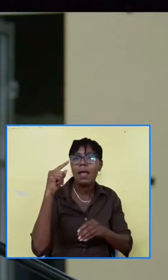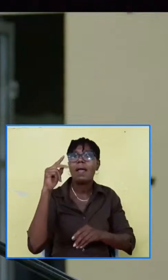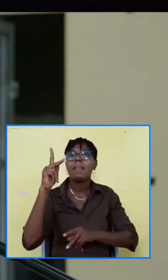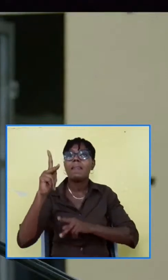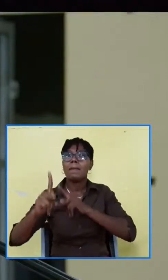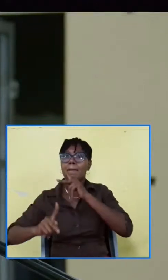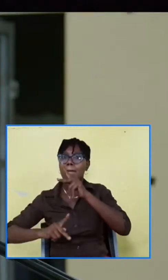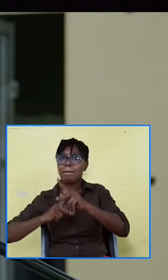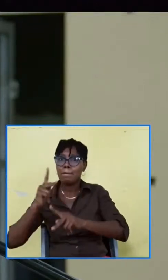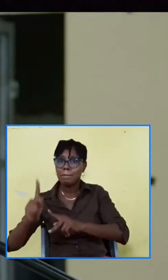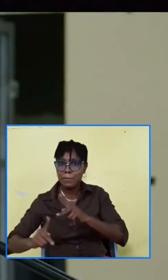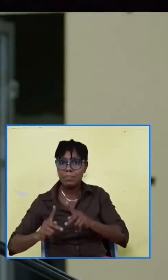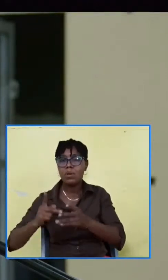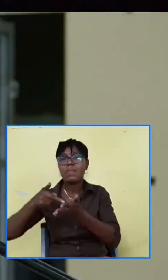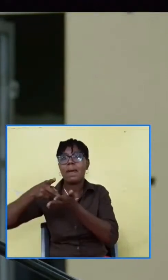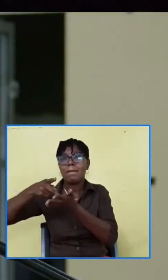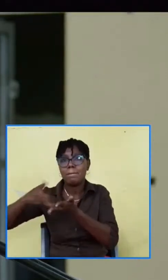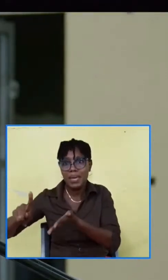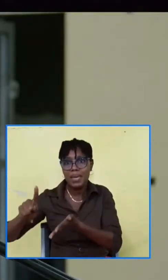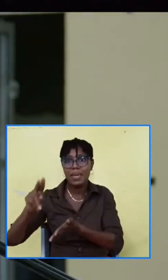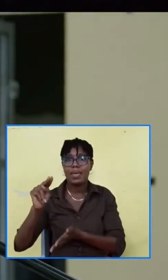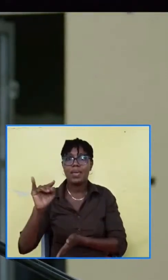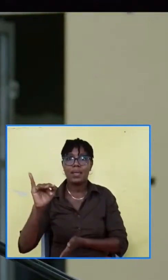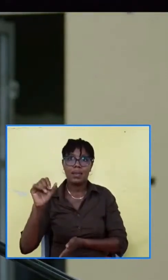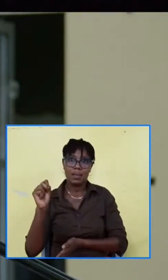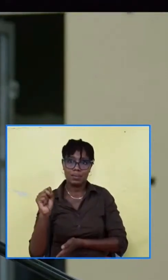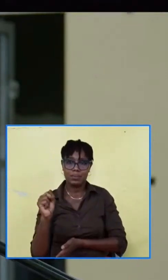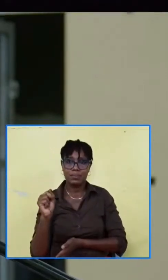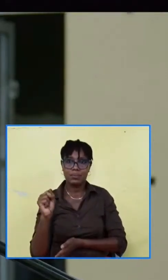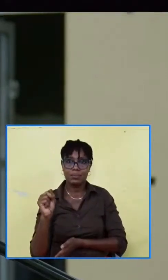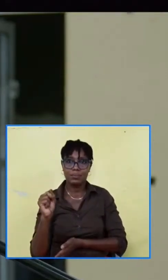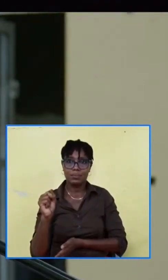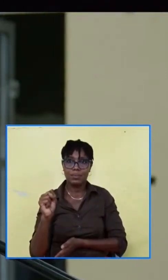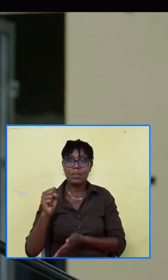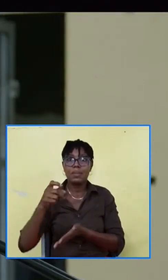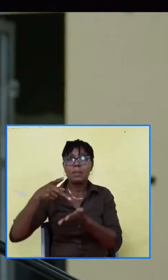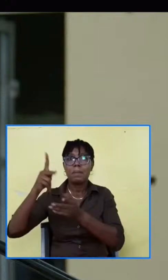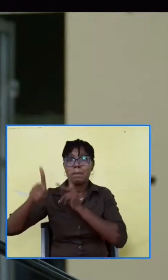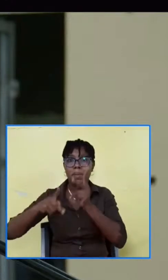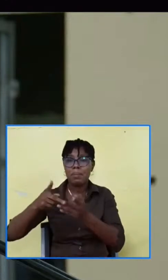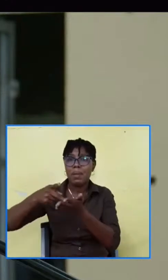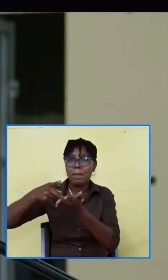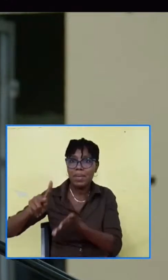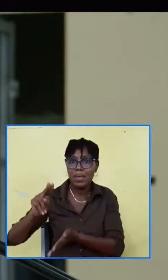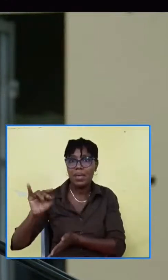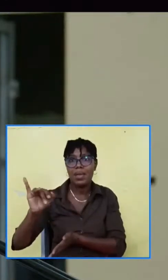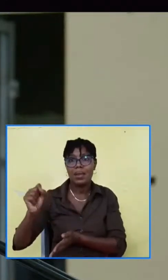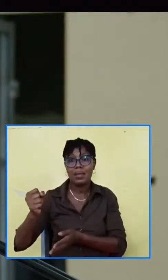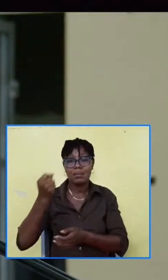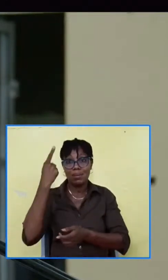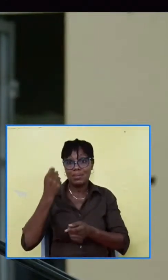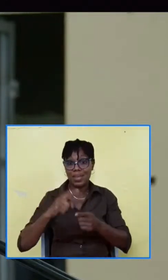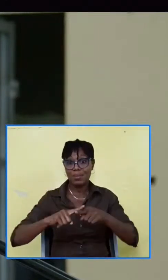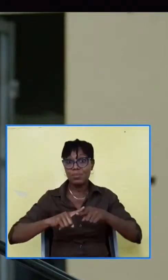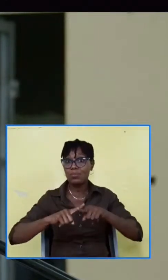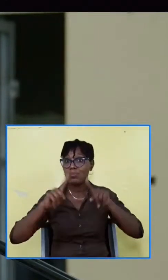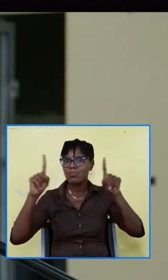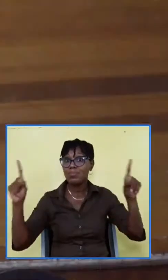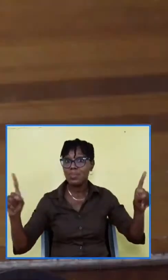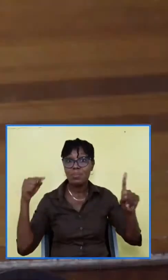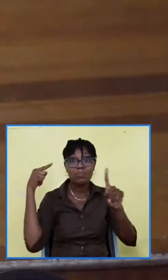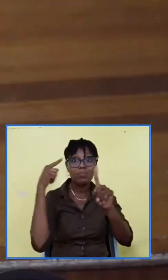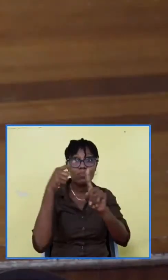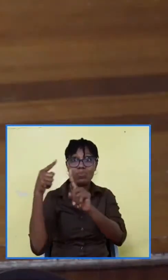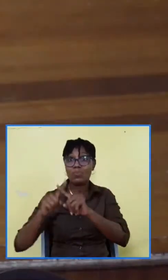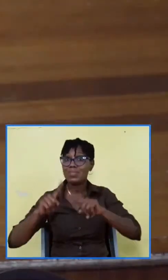membership. That's what I think the NIS, and there's two different objectives. The truth about it is I